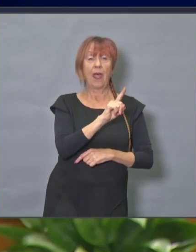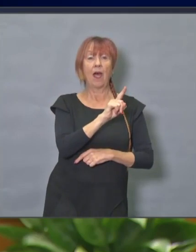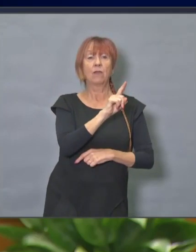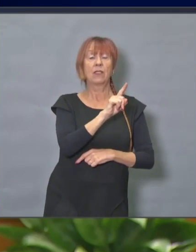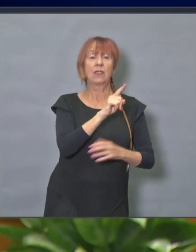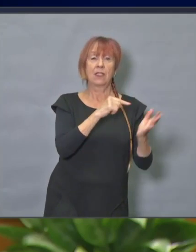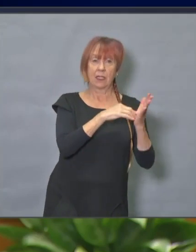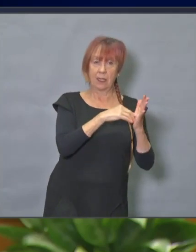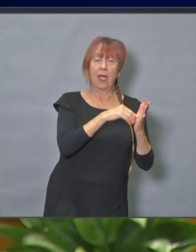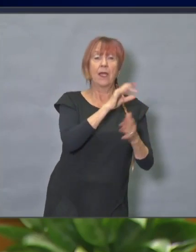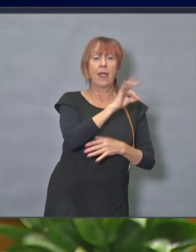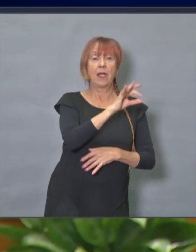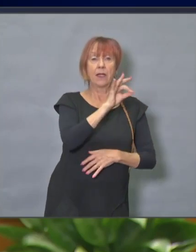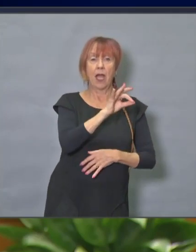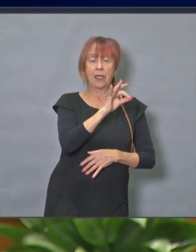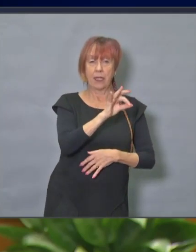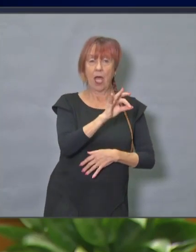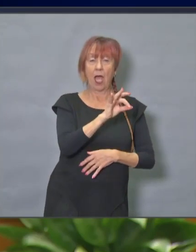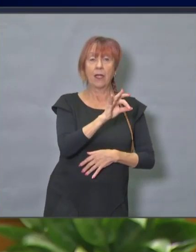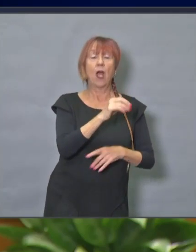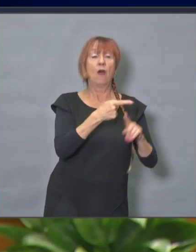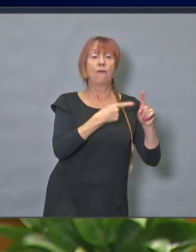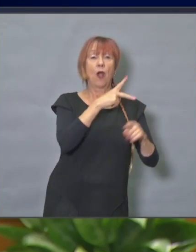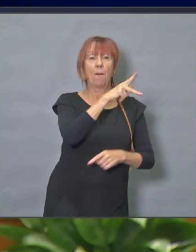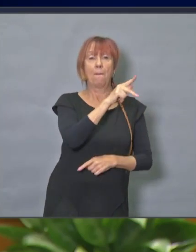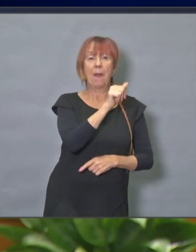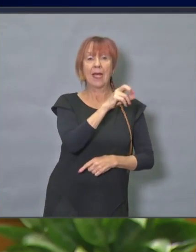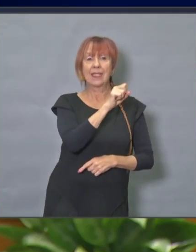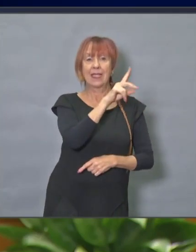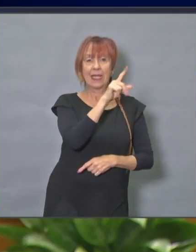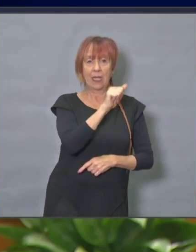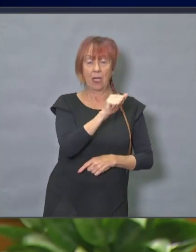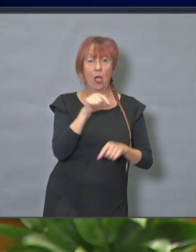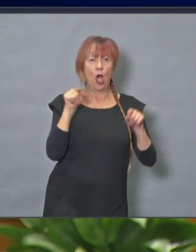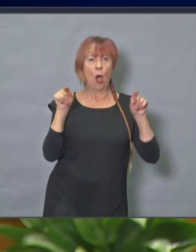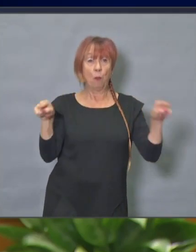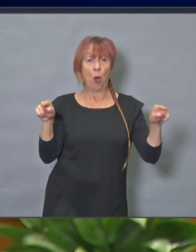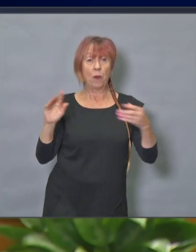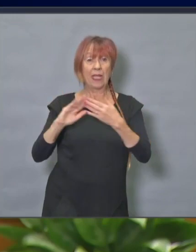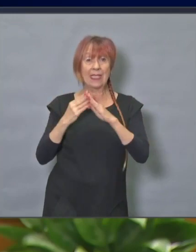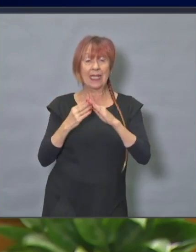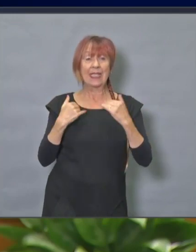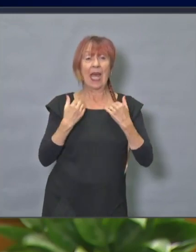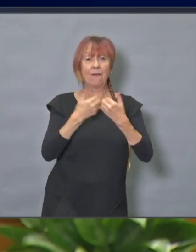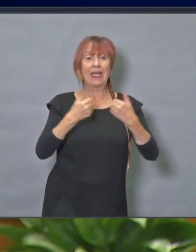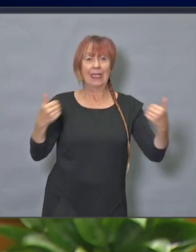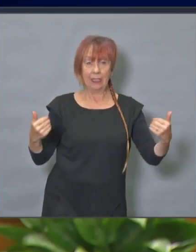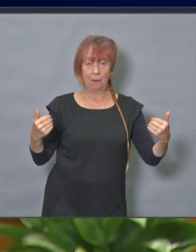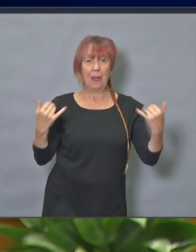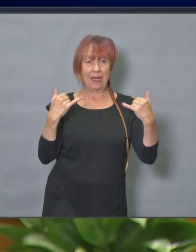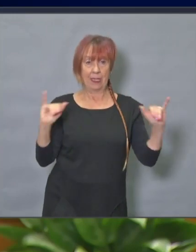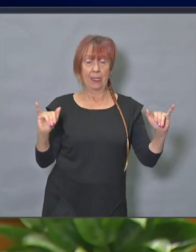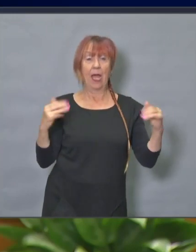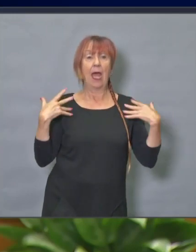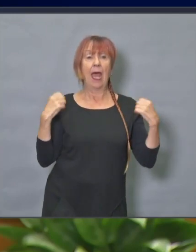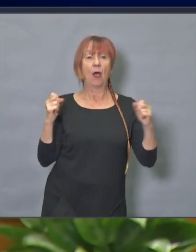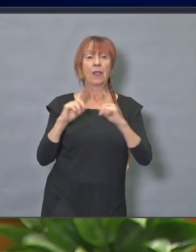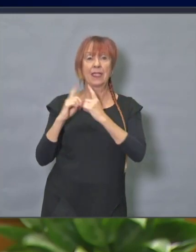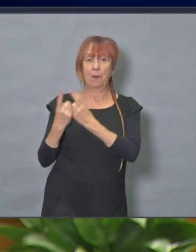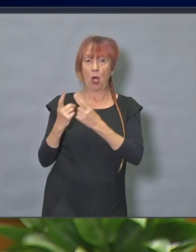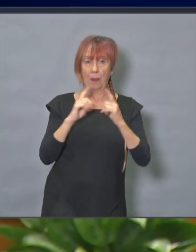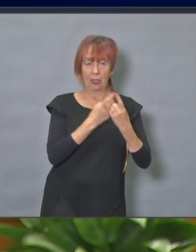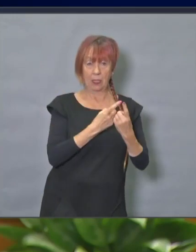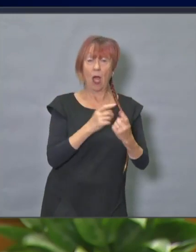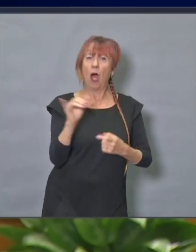1,099 total cases reported by the City of Pasadena. Both cities have independent health departments. We're also